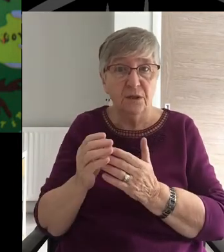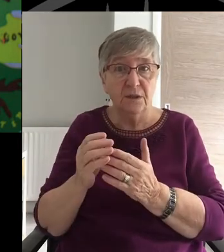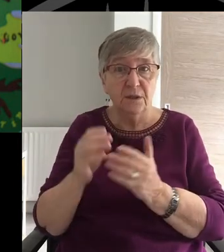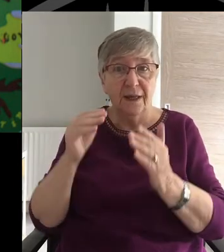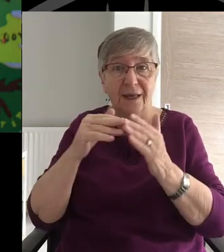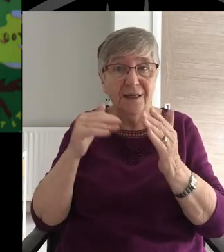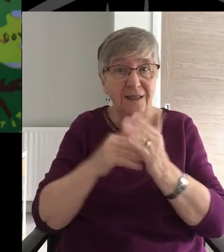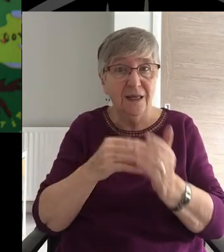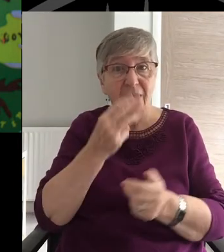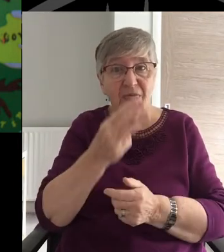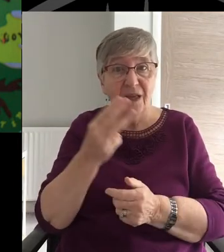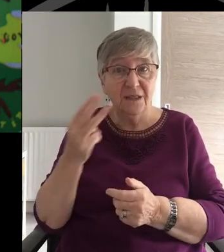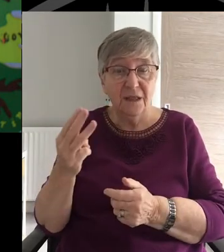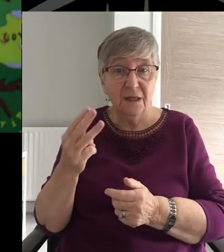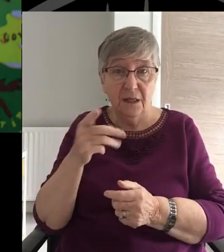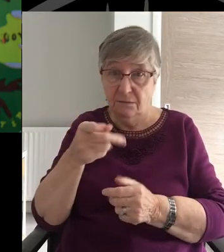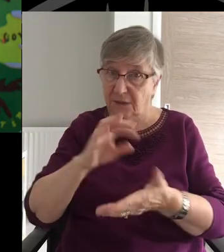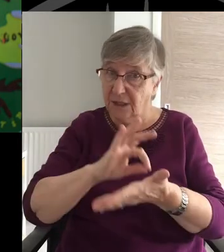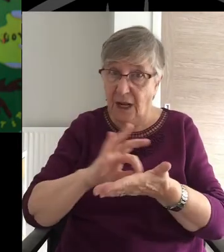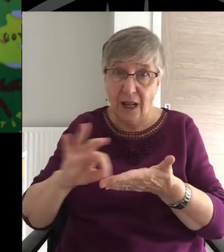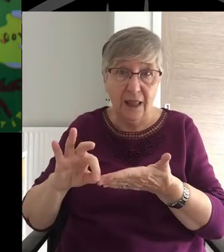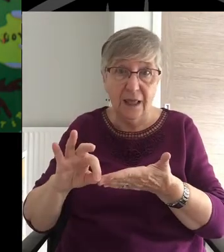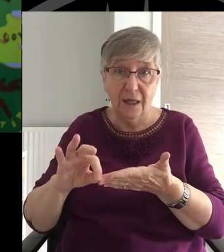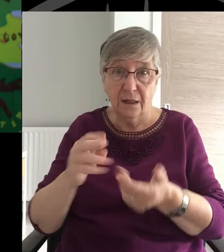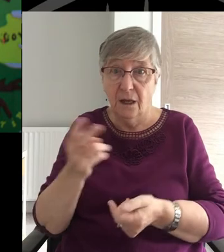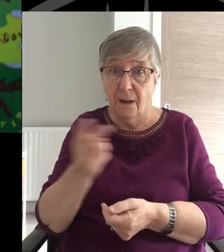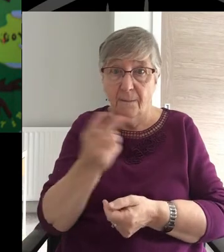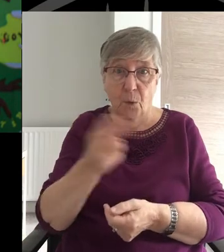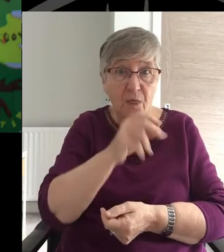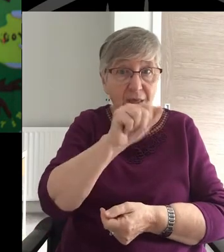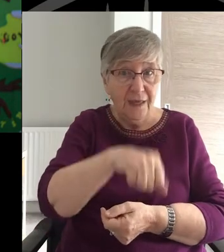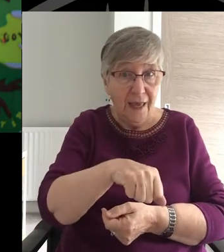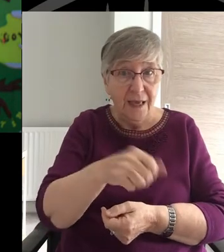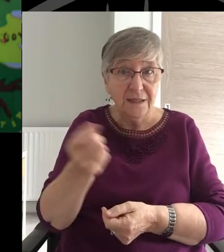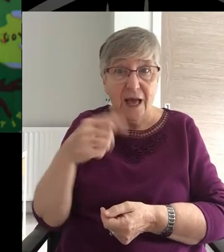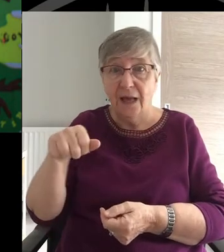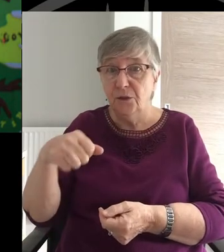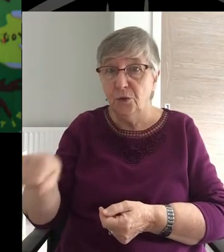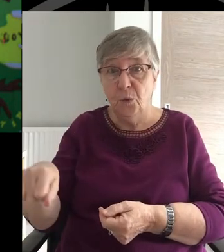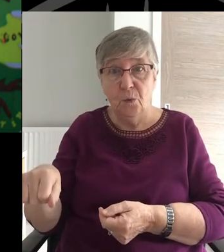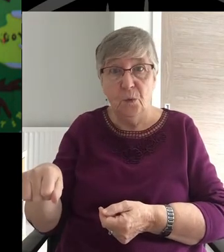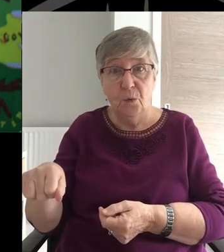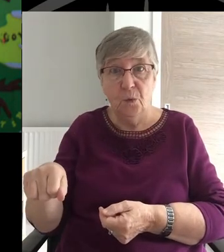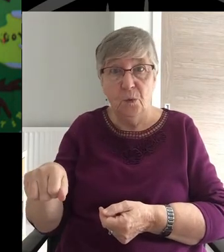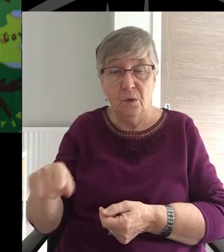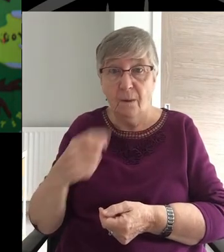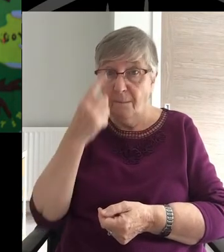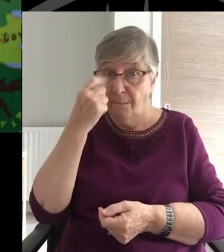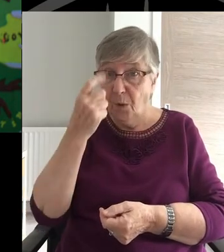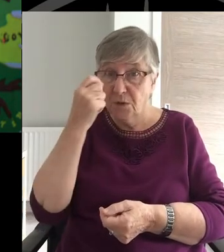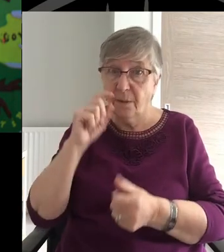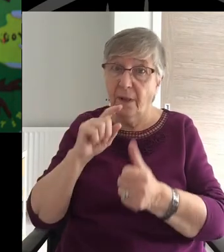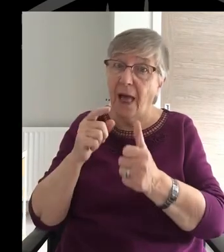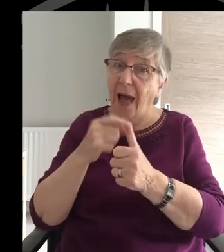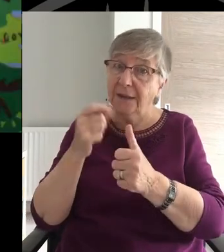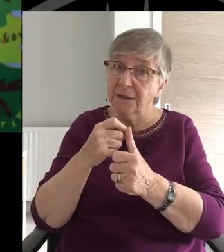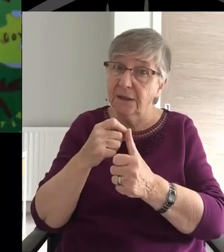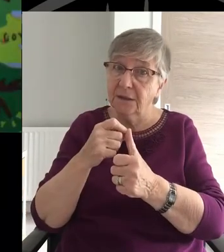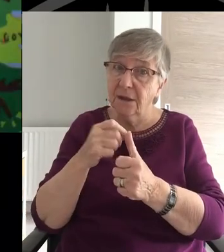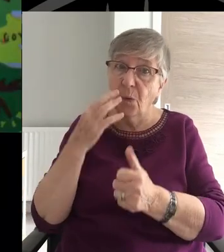Ezekiel 33 makes it clear that both yes and no are possible answers to God's